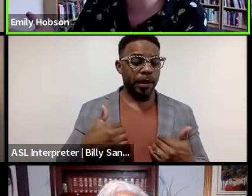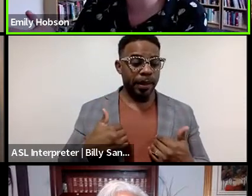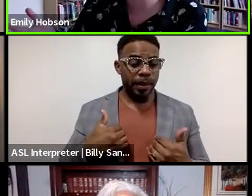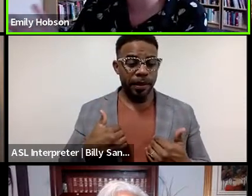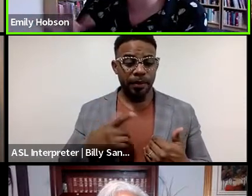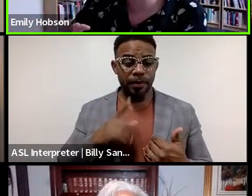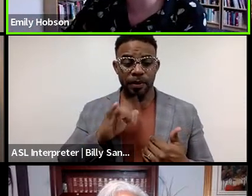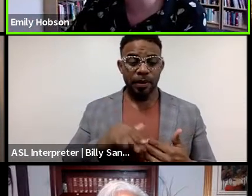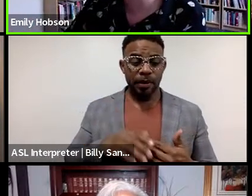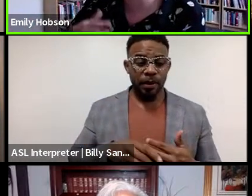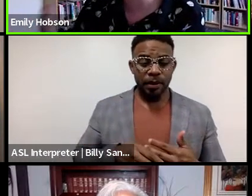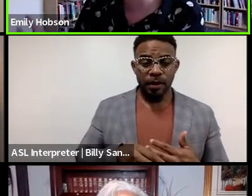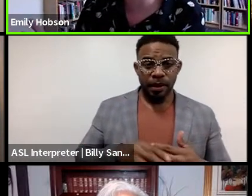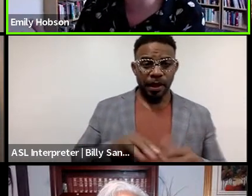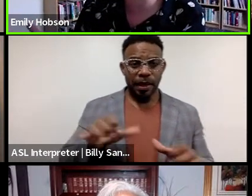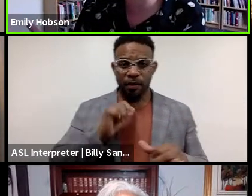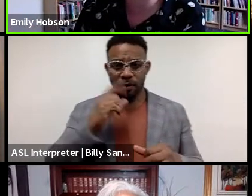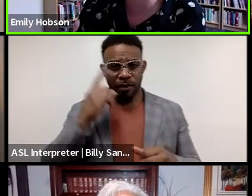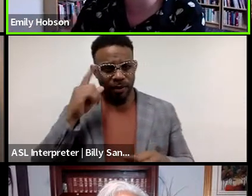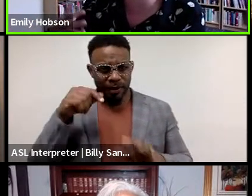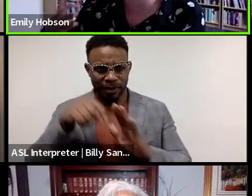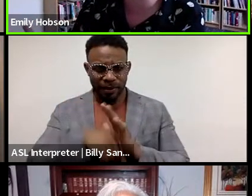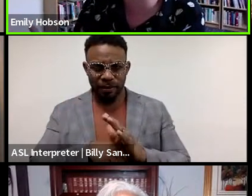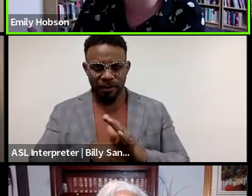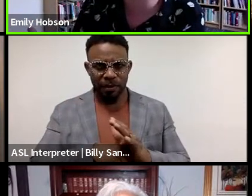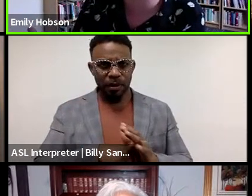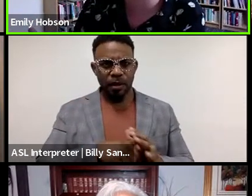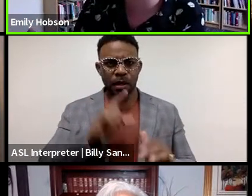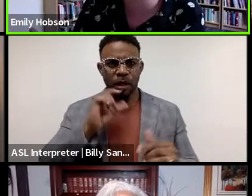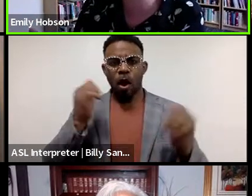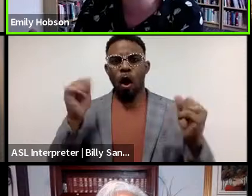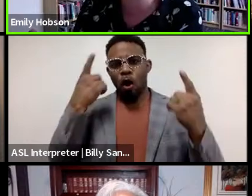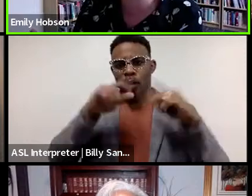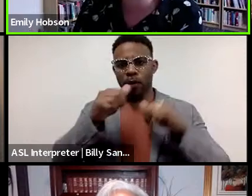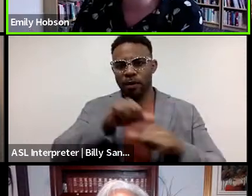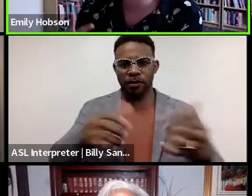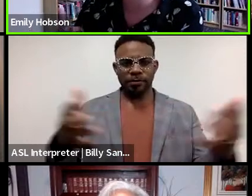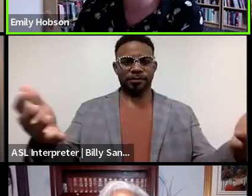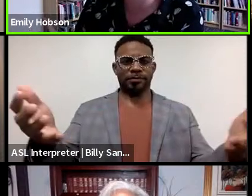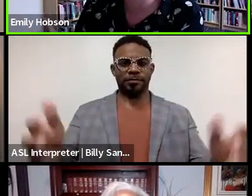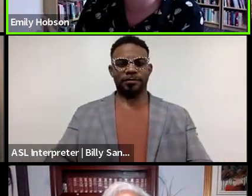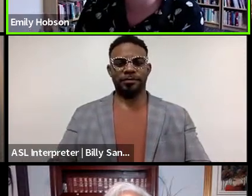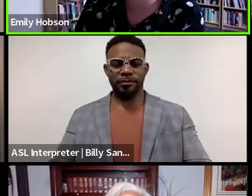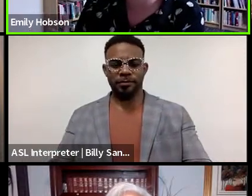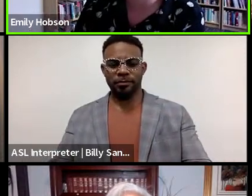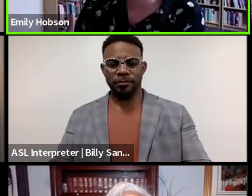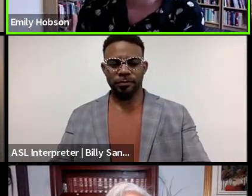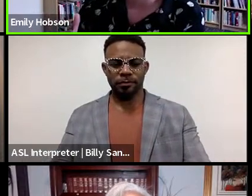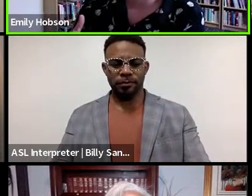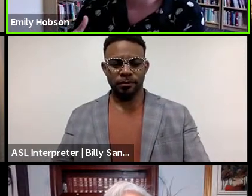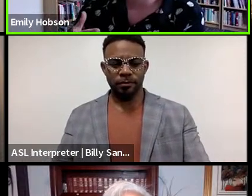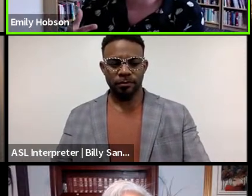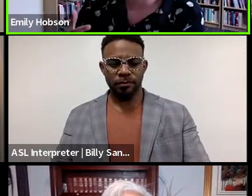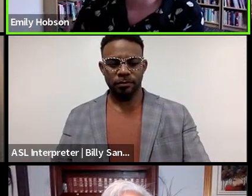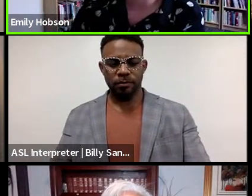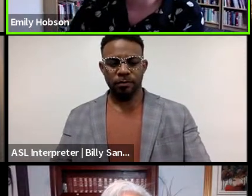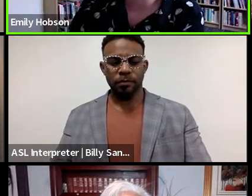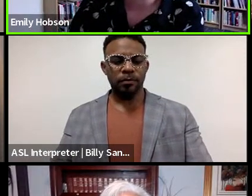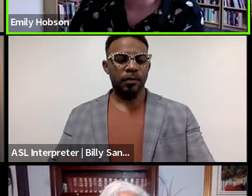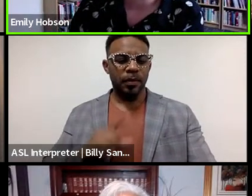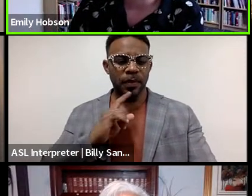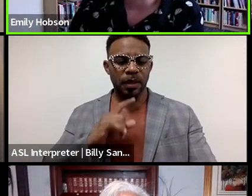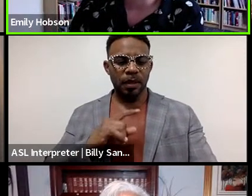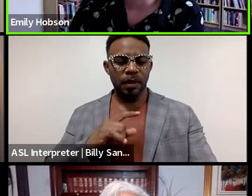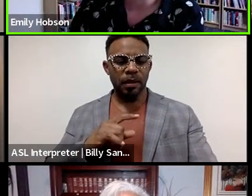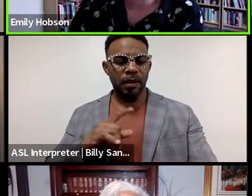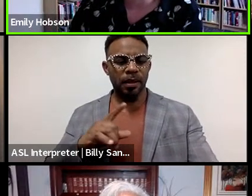is that activists don't really think very deeply and they all agree with each other, right? You know,